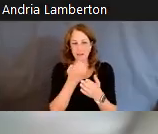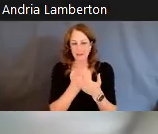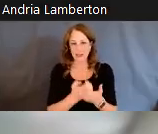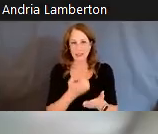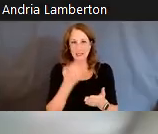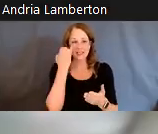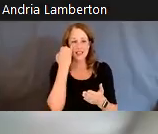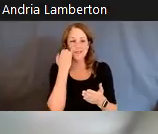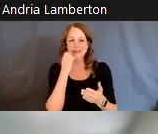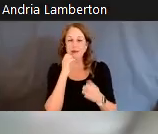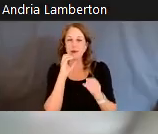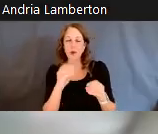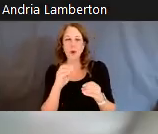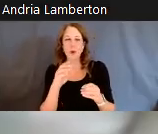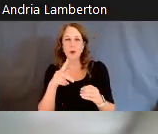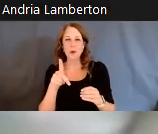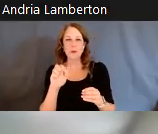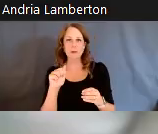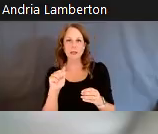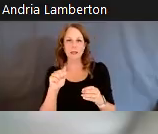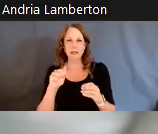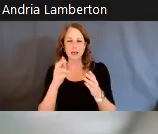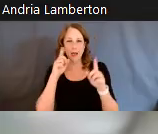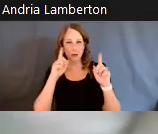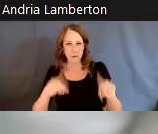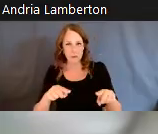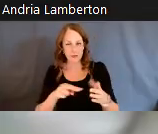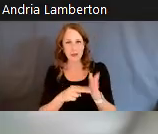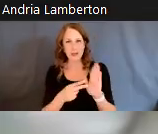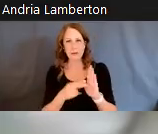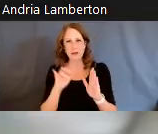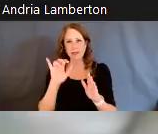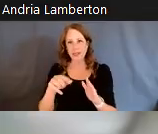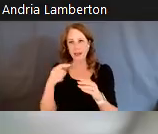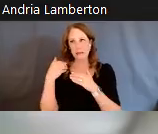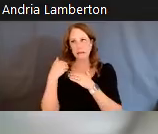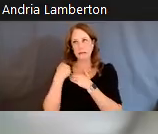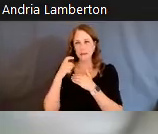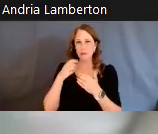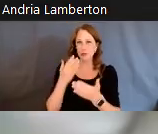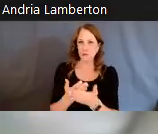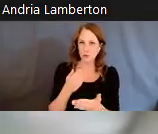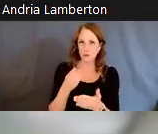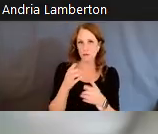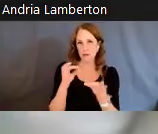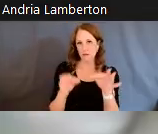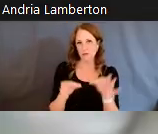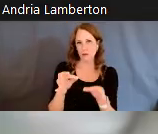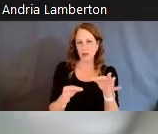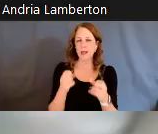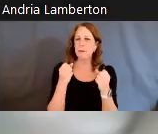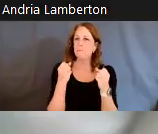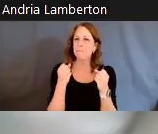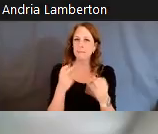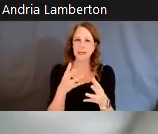plea agreement, that is the burden of proof at trial. And many prosecutors don't want to put a survivor through